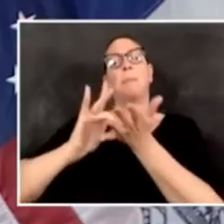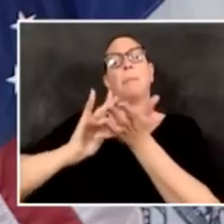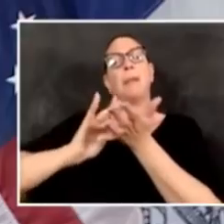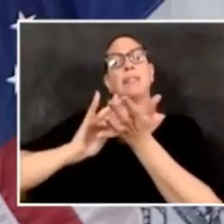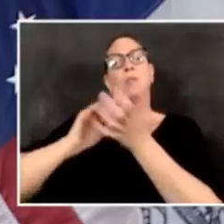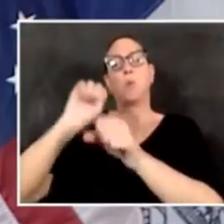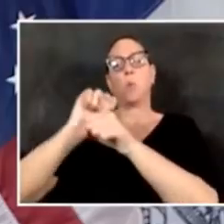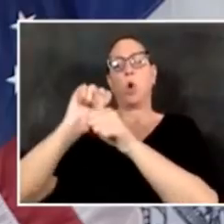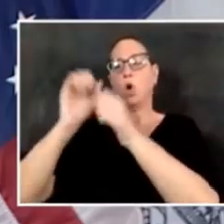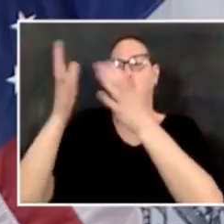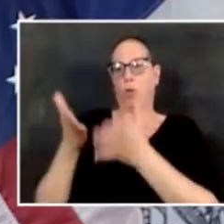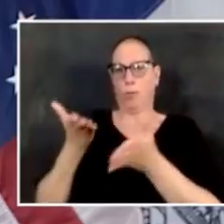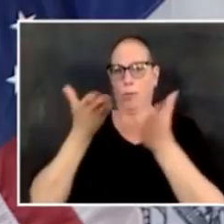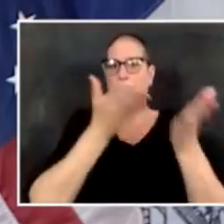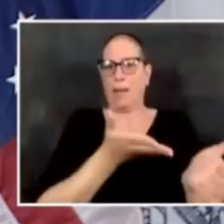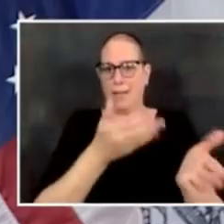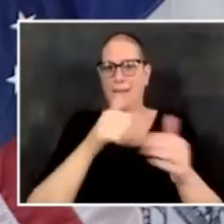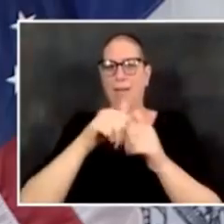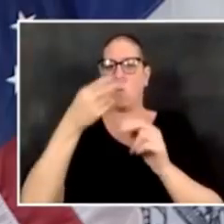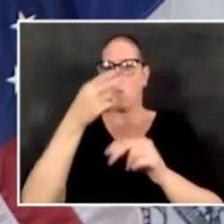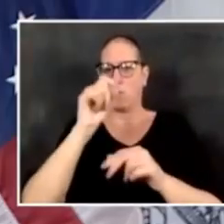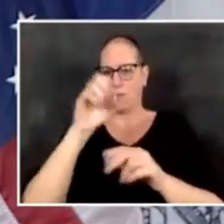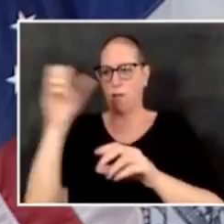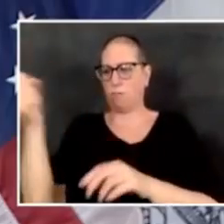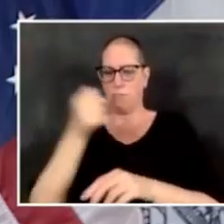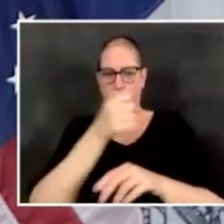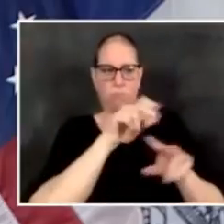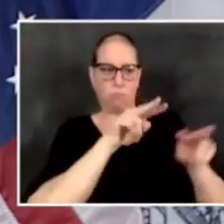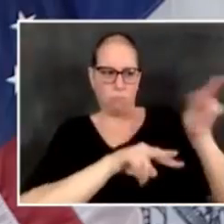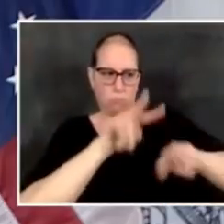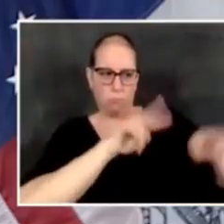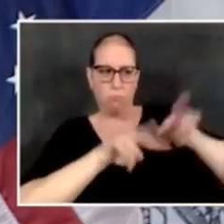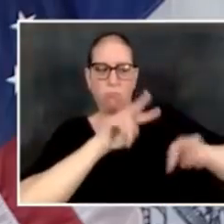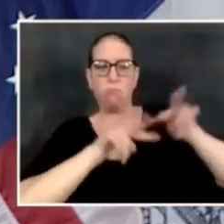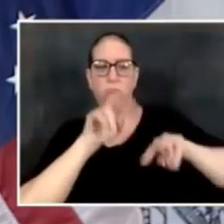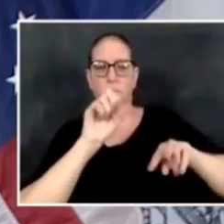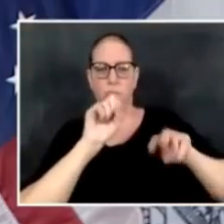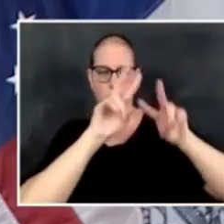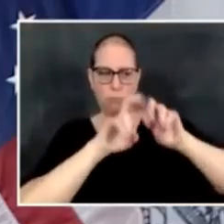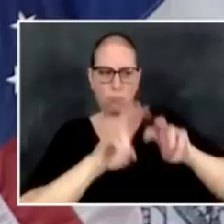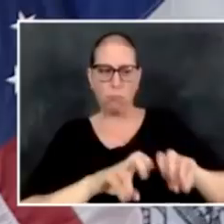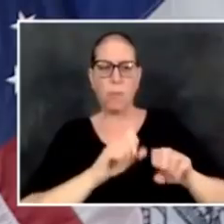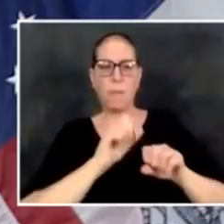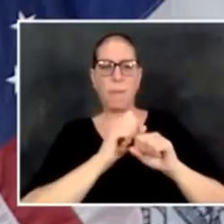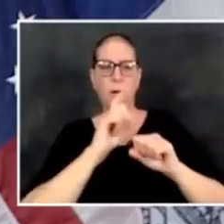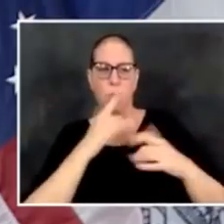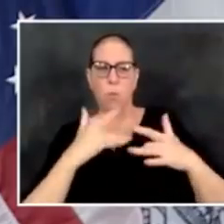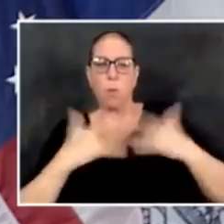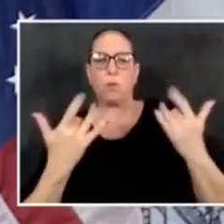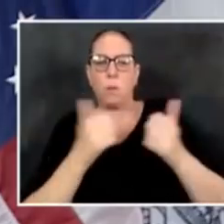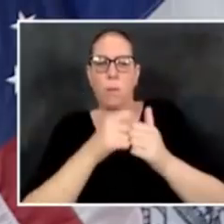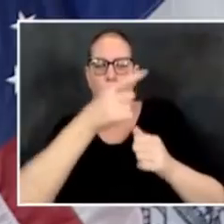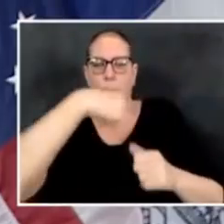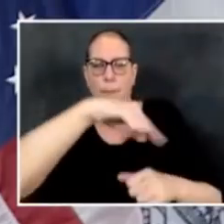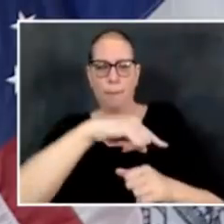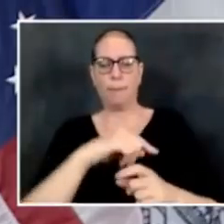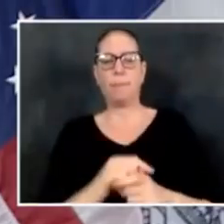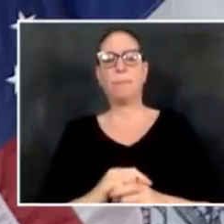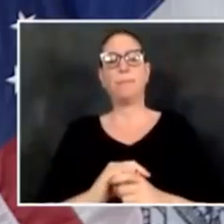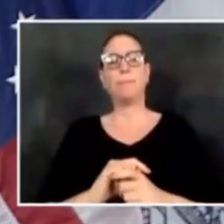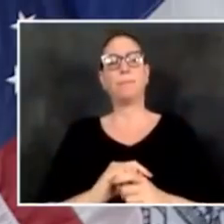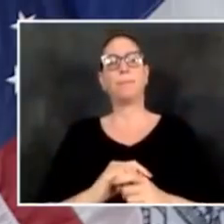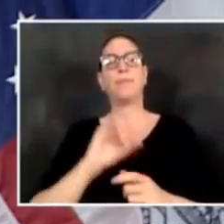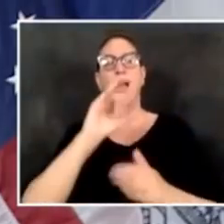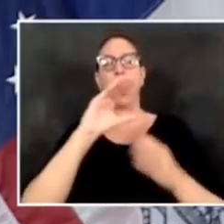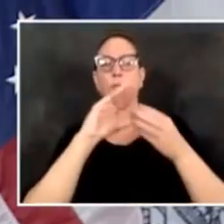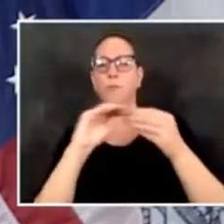regularly on people. Again, it's so strange and troubling that someone would have left a hospital being cleared to leave and